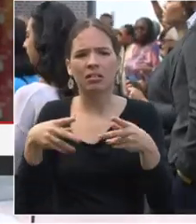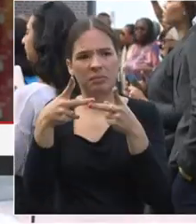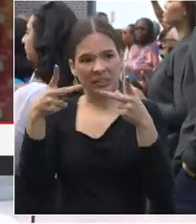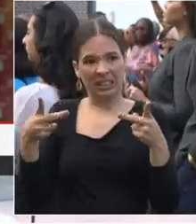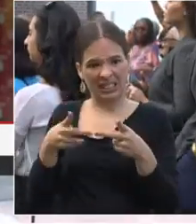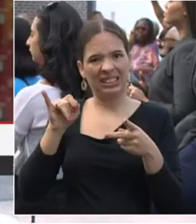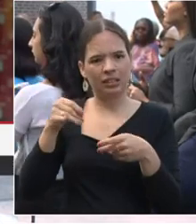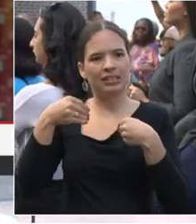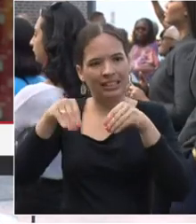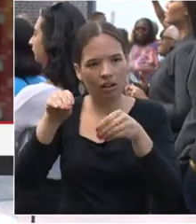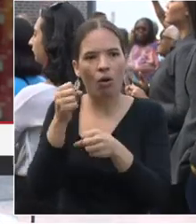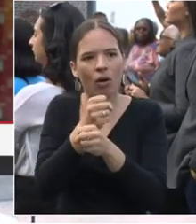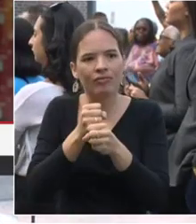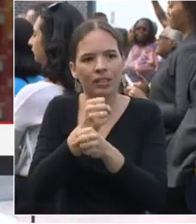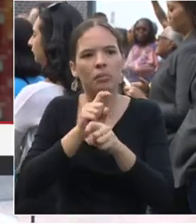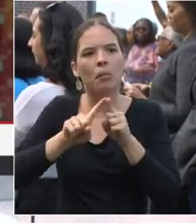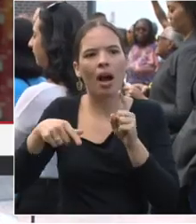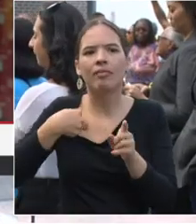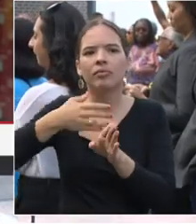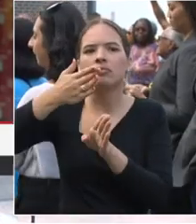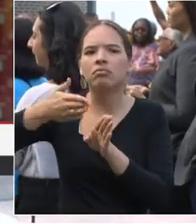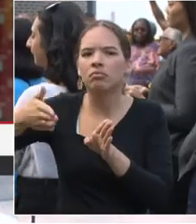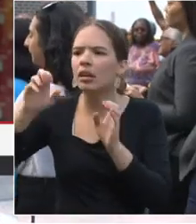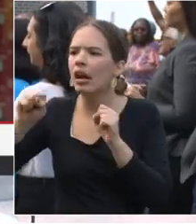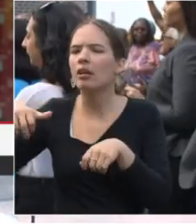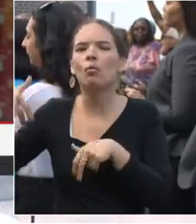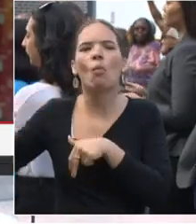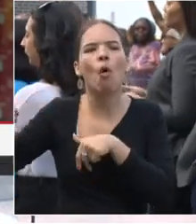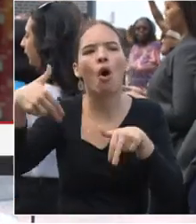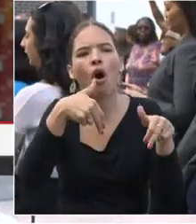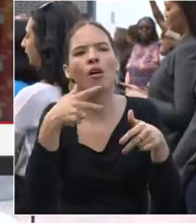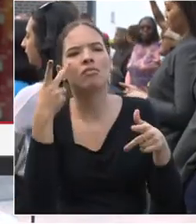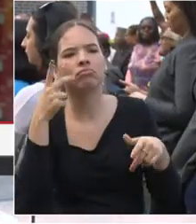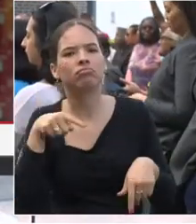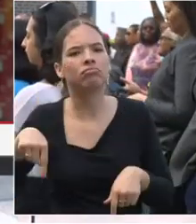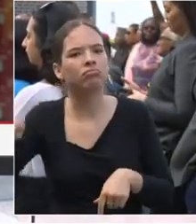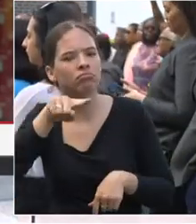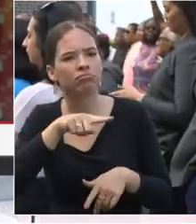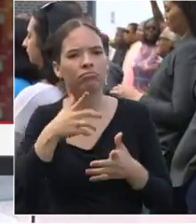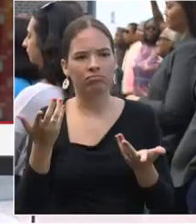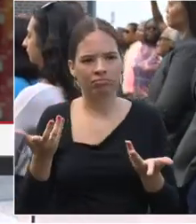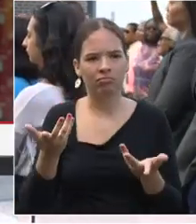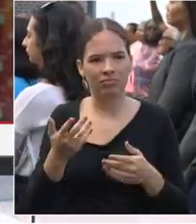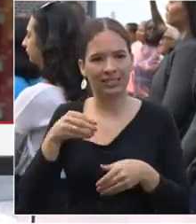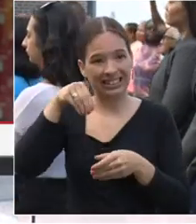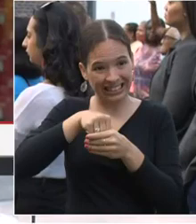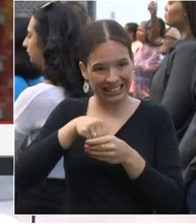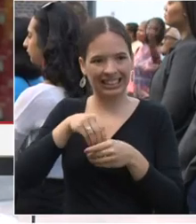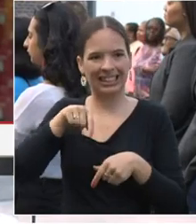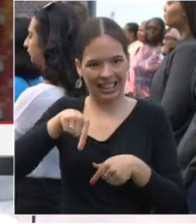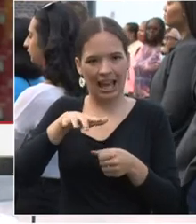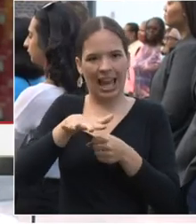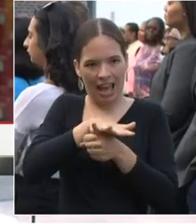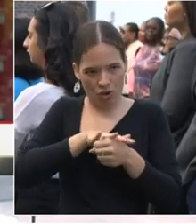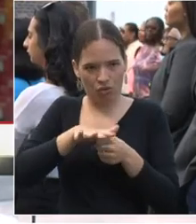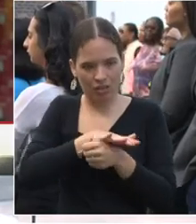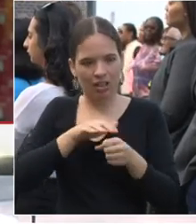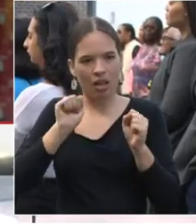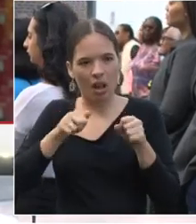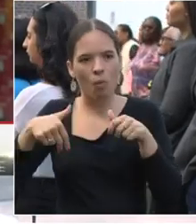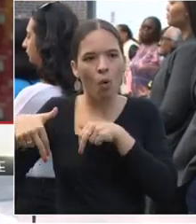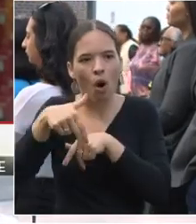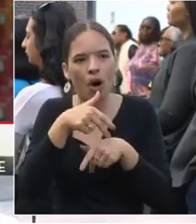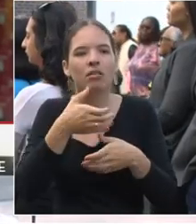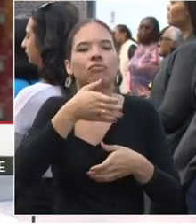coffee, but where neighbors can walk to from their neighborhoods in Hillcrest and Penn Branch and have a cup of coffee and